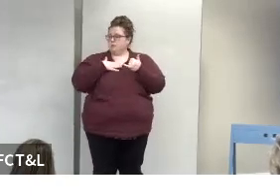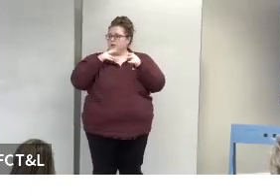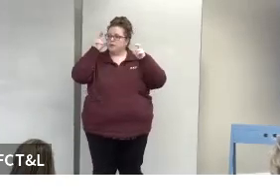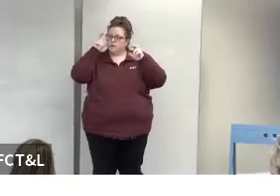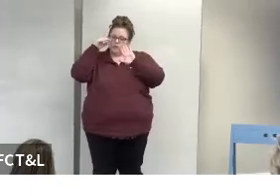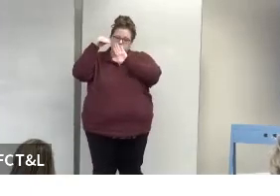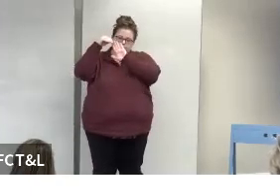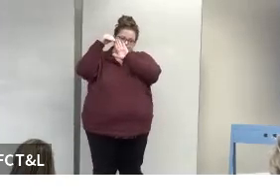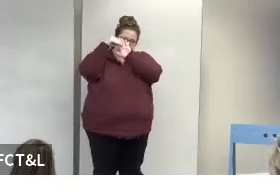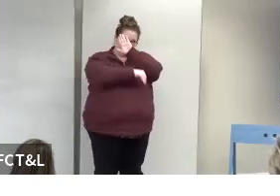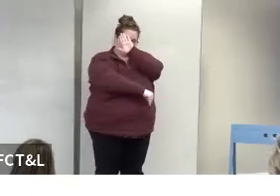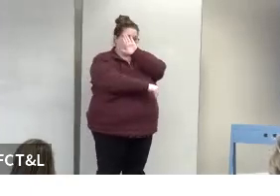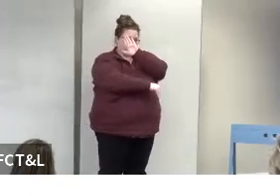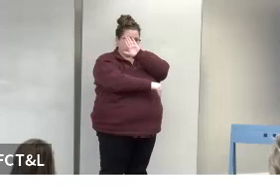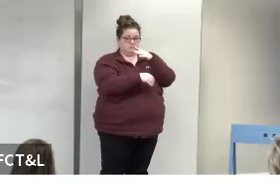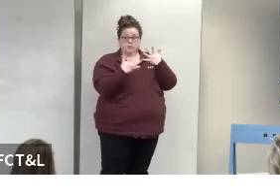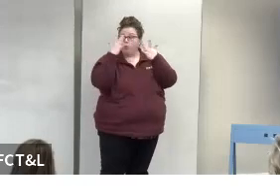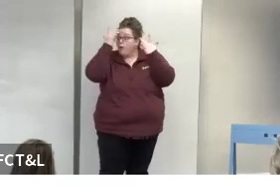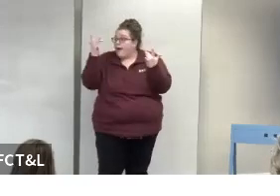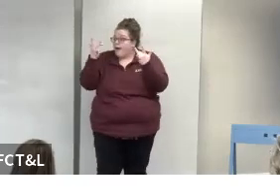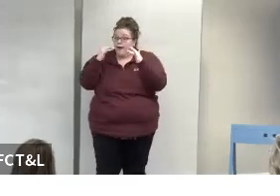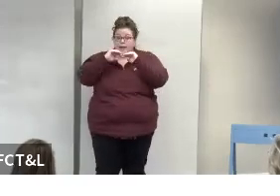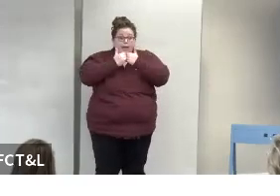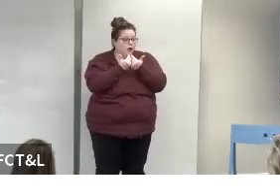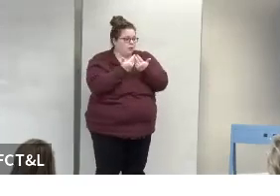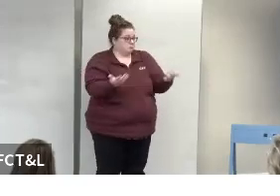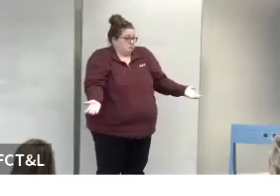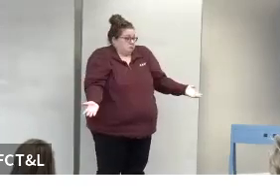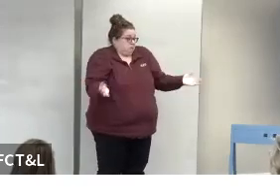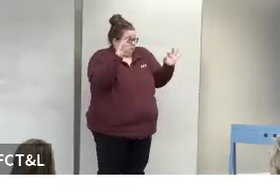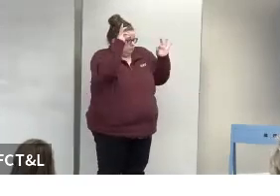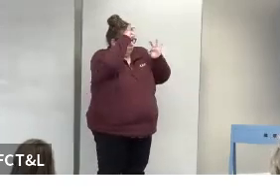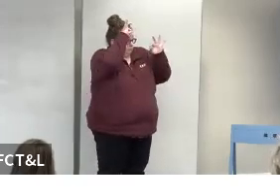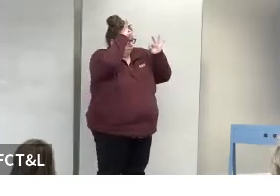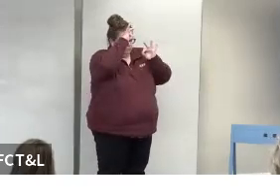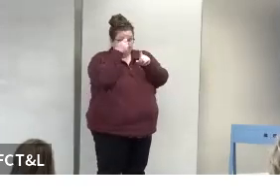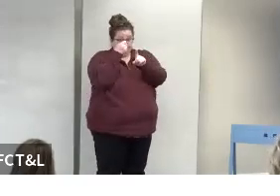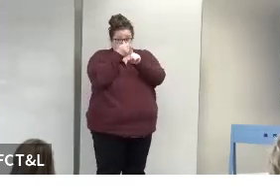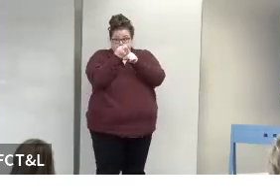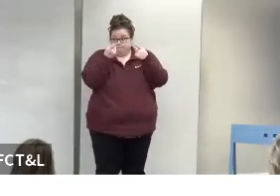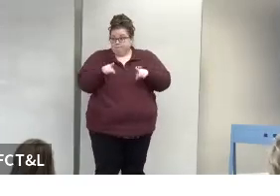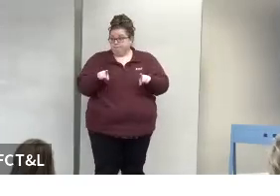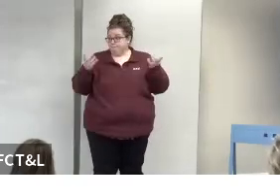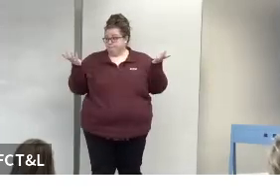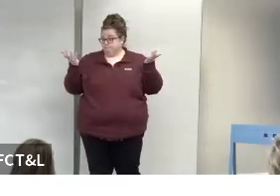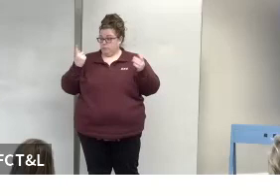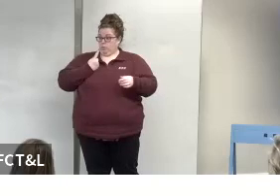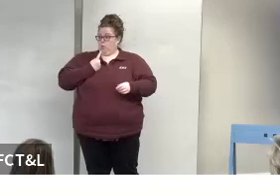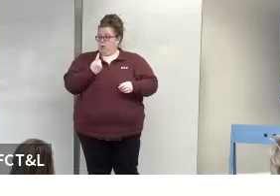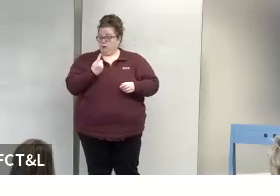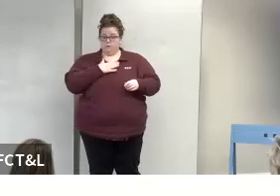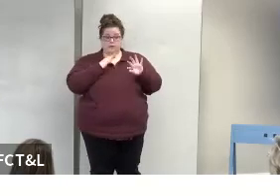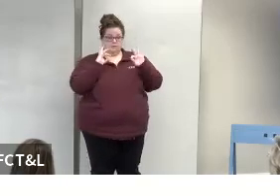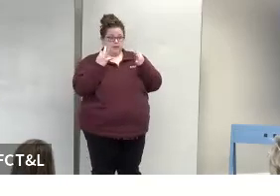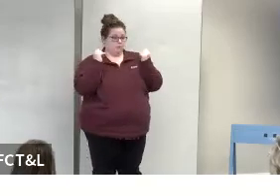language. And my hearing has digressed, and I'm not sure as to why since that time. It